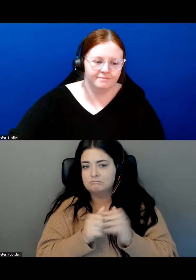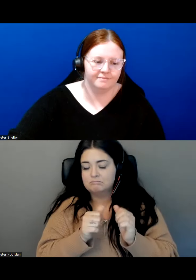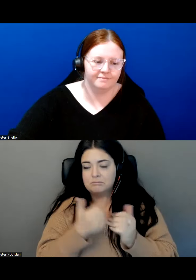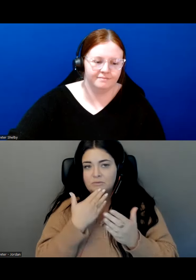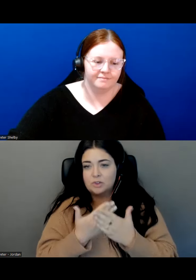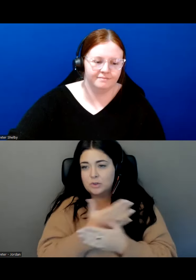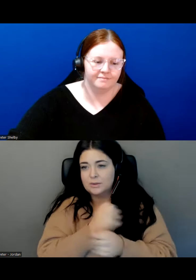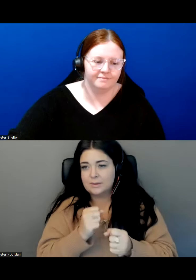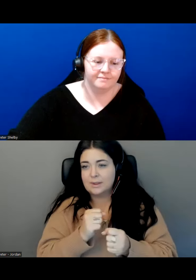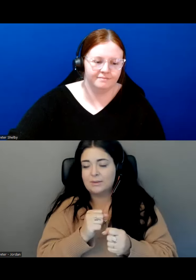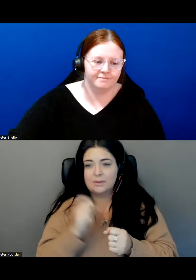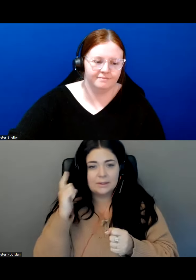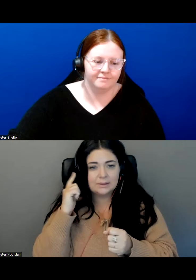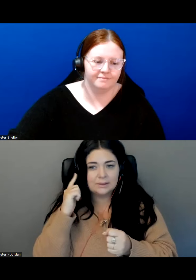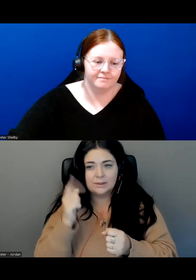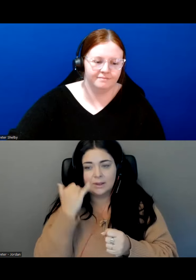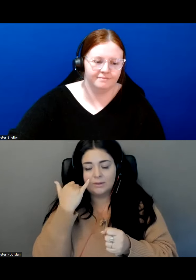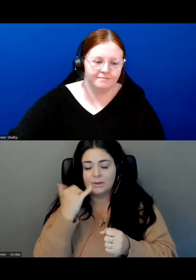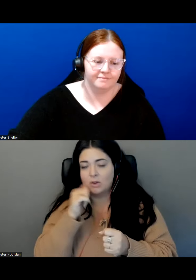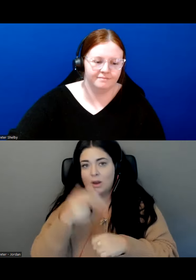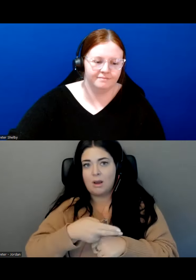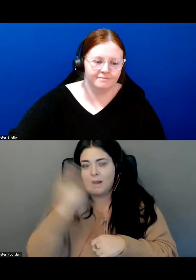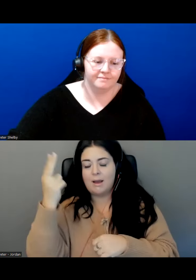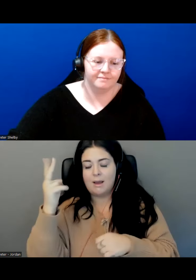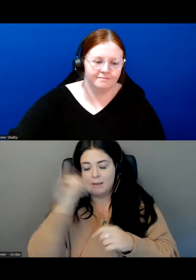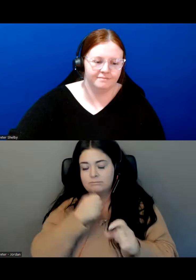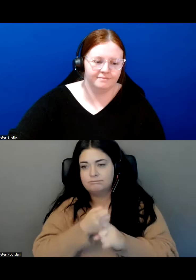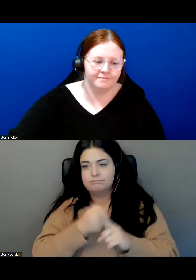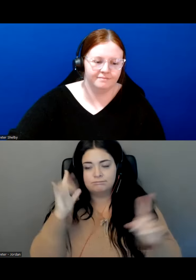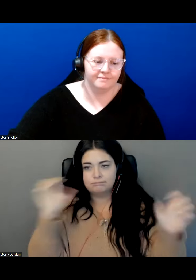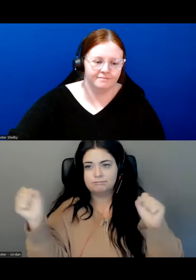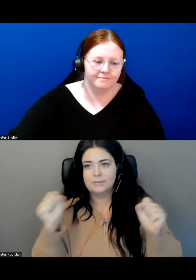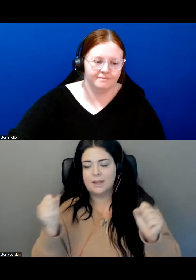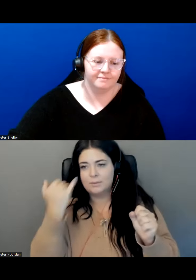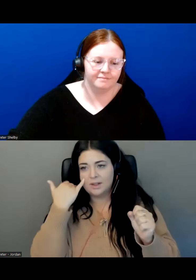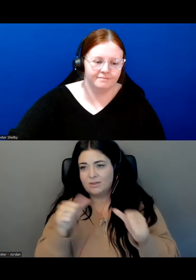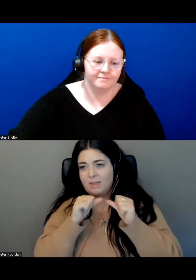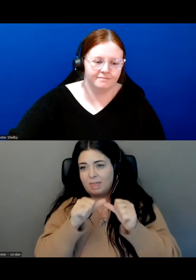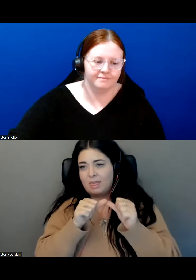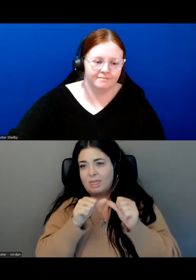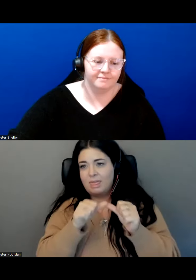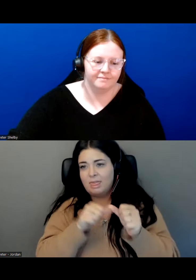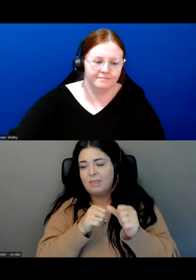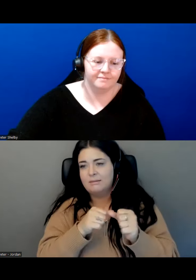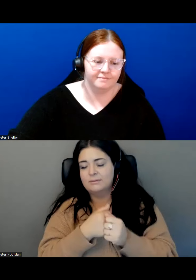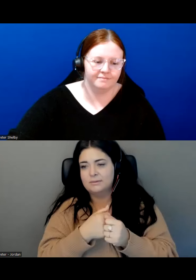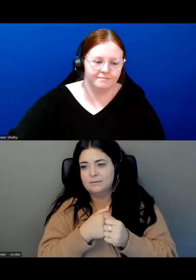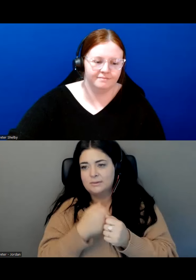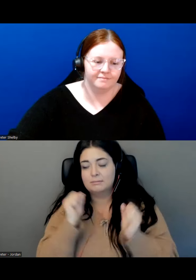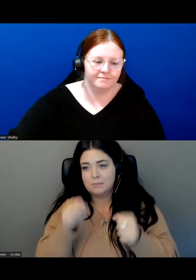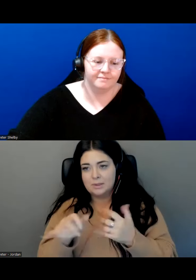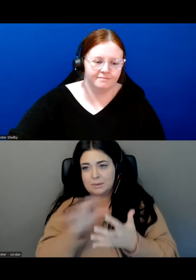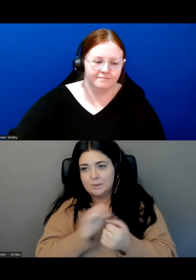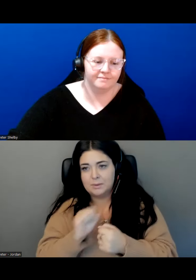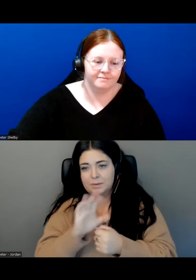It's only if it's past an unsafe level and for a certain amount of time that it could potentially do damage to your ear and